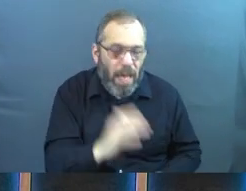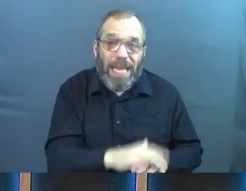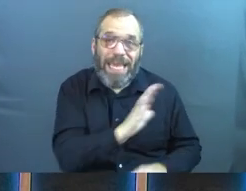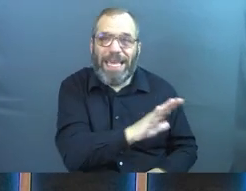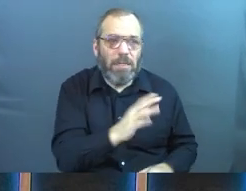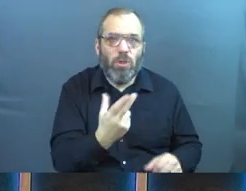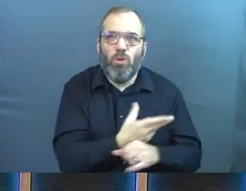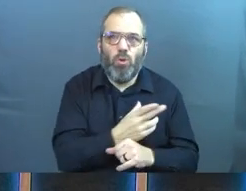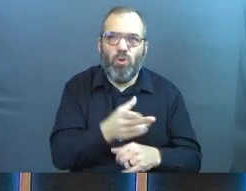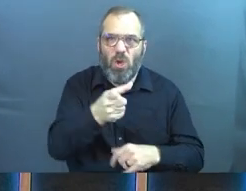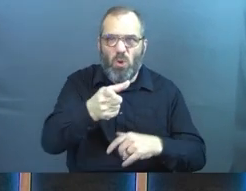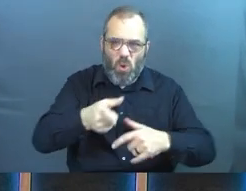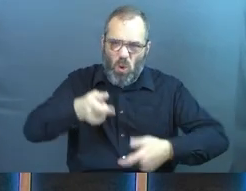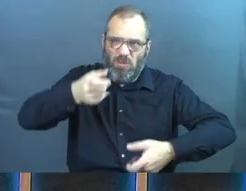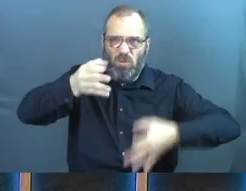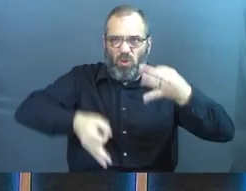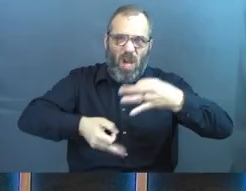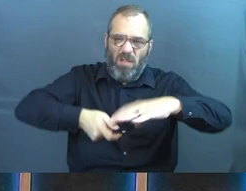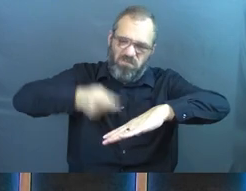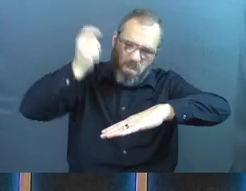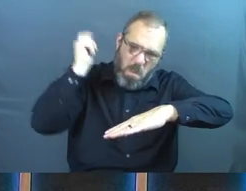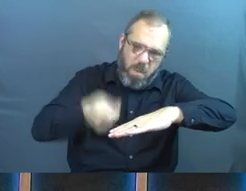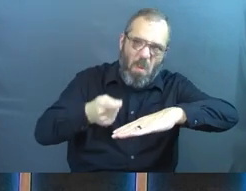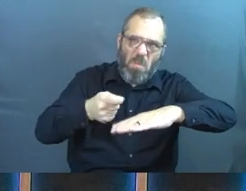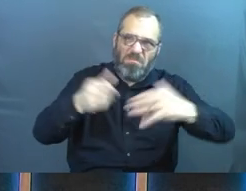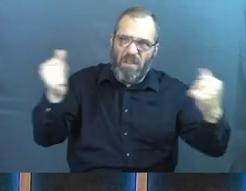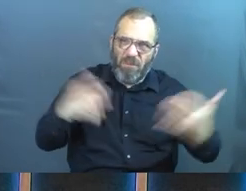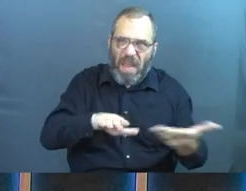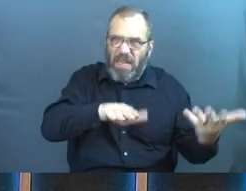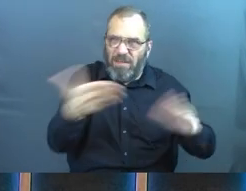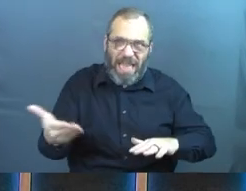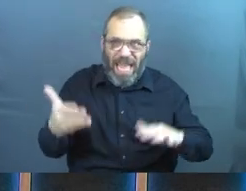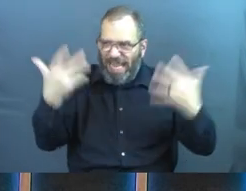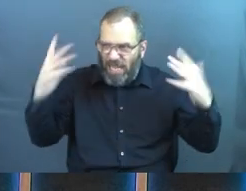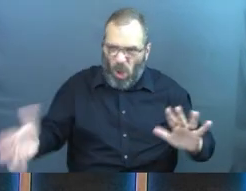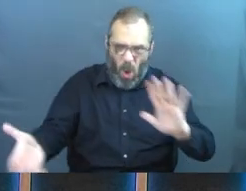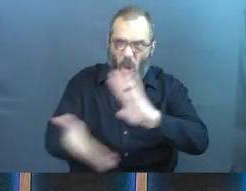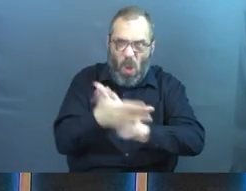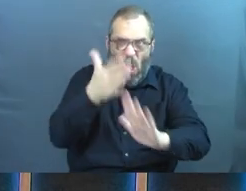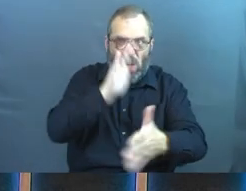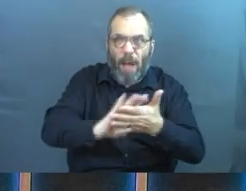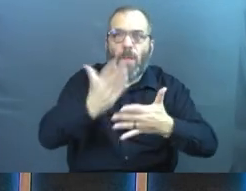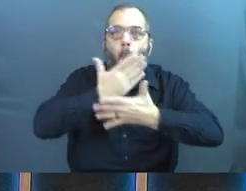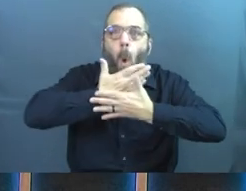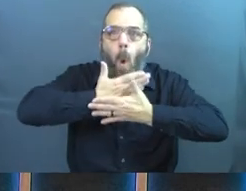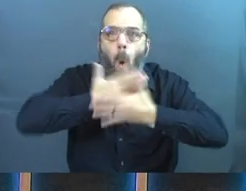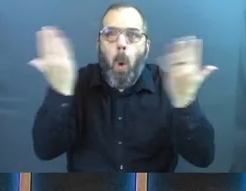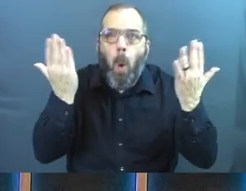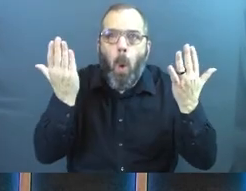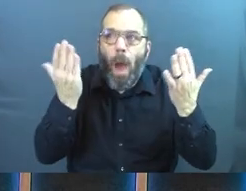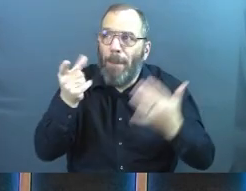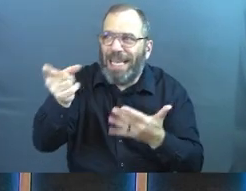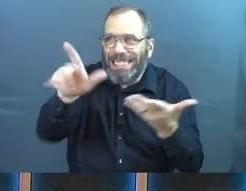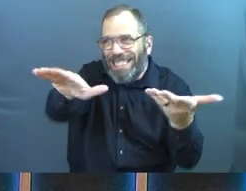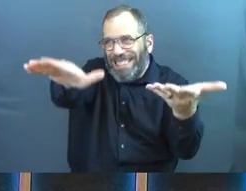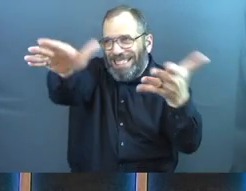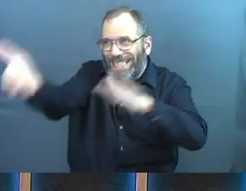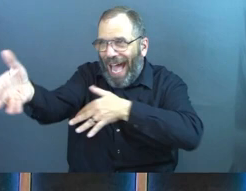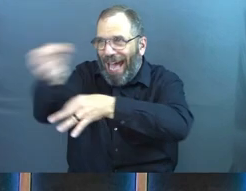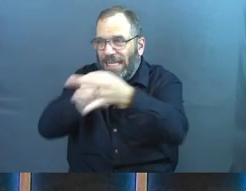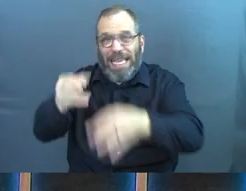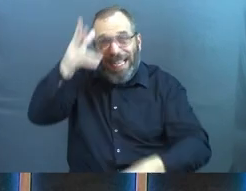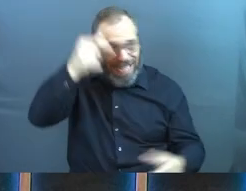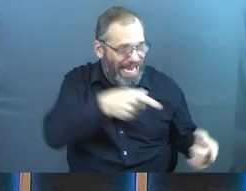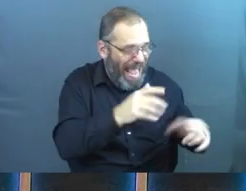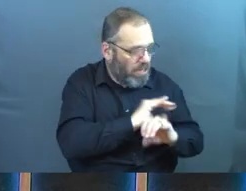you're going to be judged and you ought to be afraid of death. It's all gone now because he just died for you.